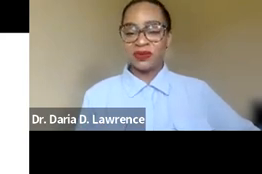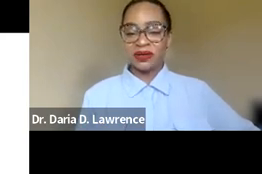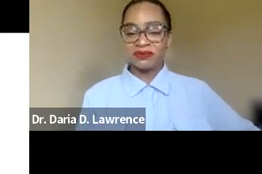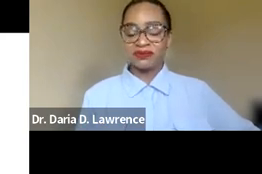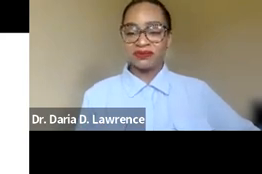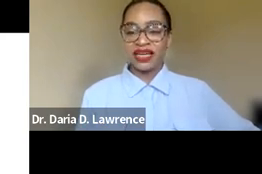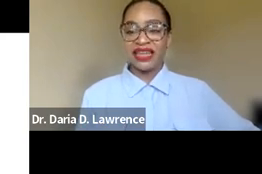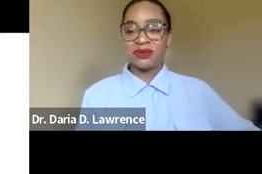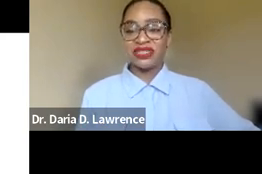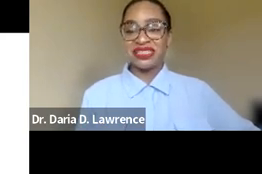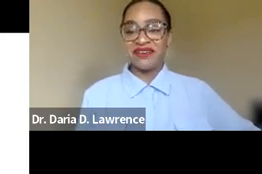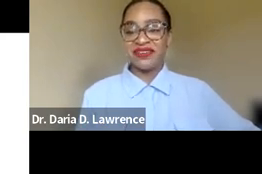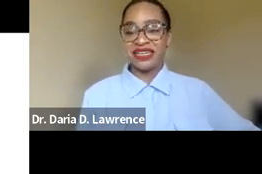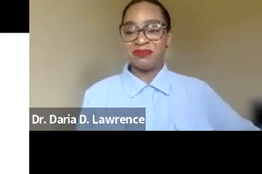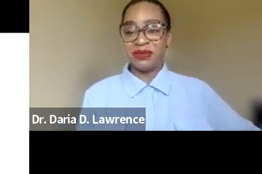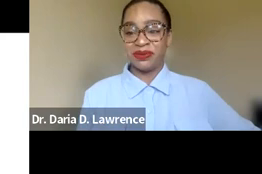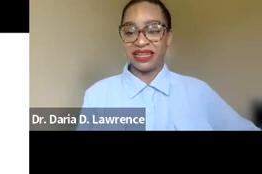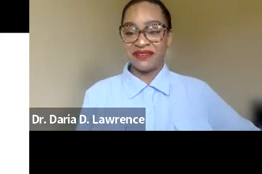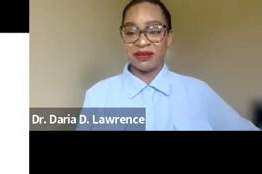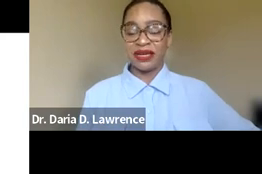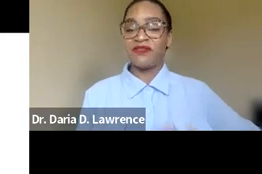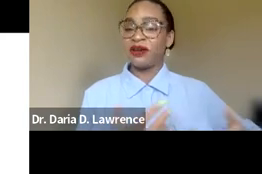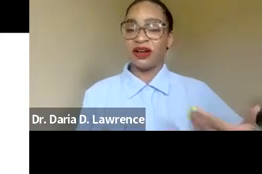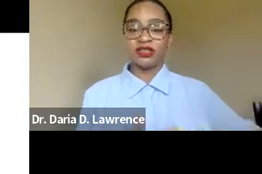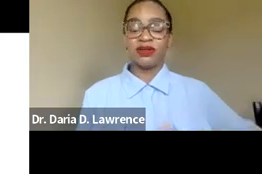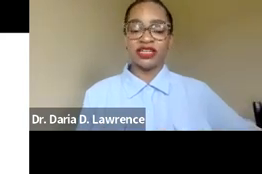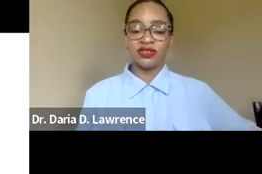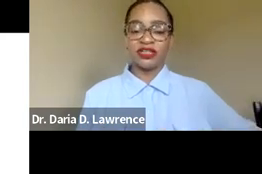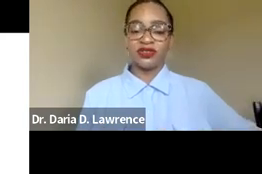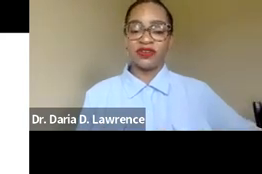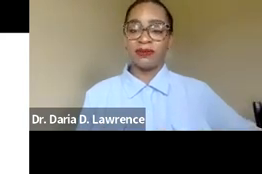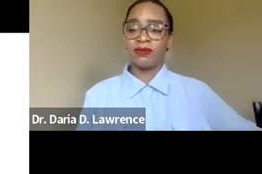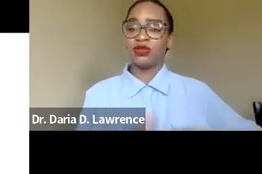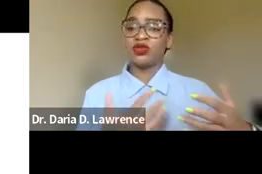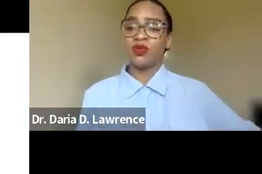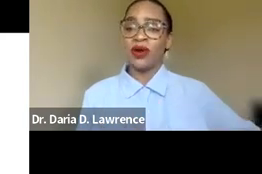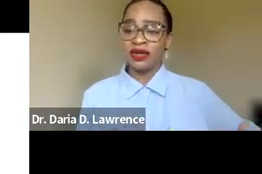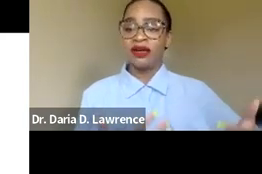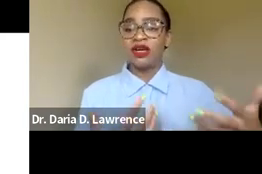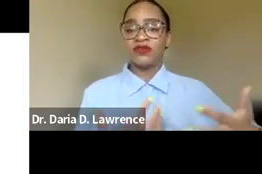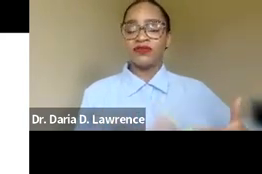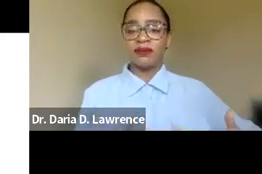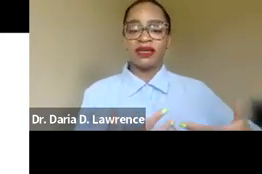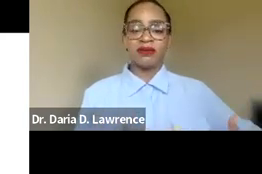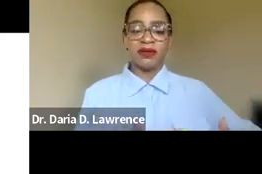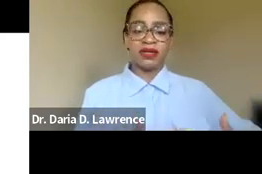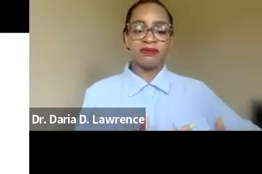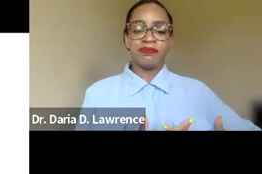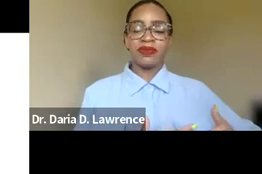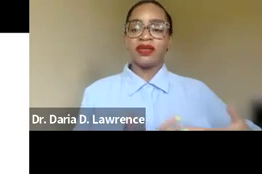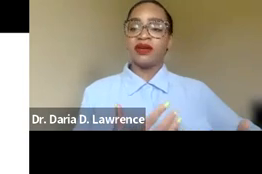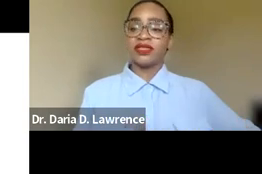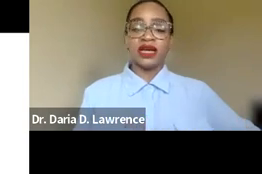in one school year, and there were 17 people in that family, a very large multi-generational family, which was great for family and